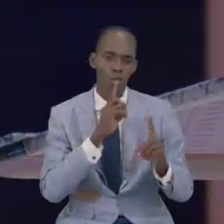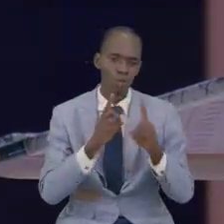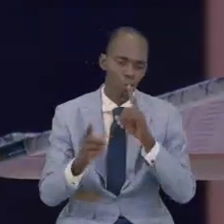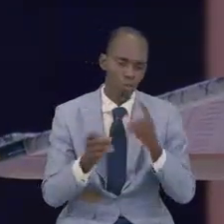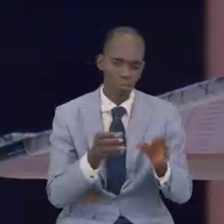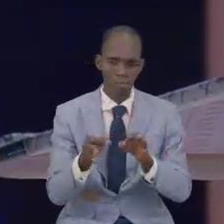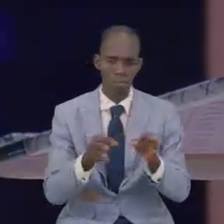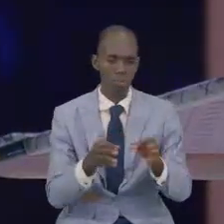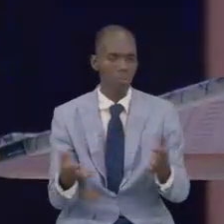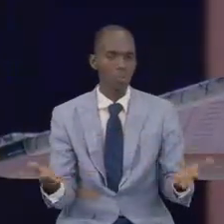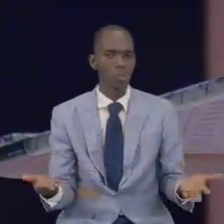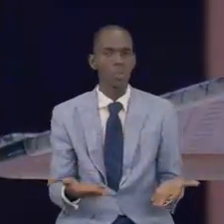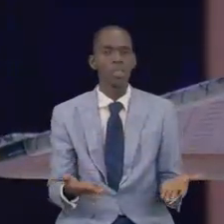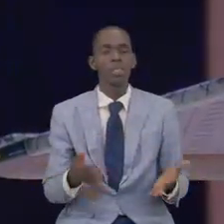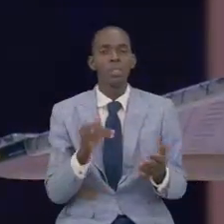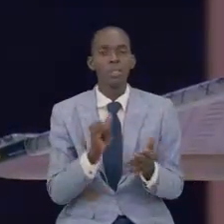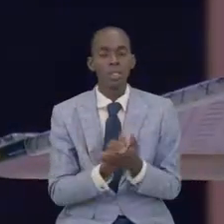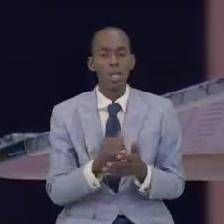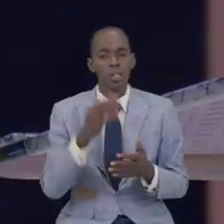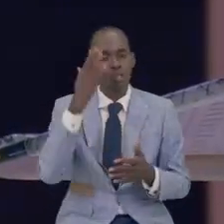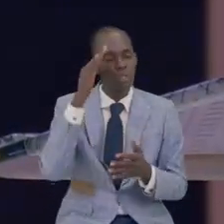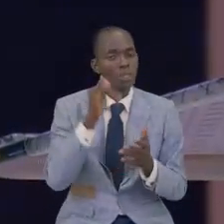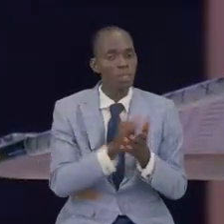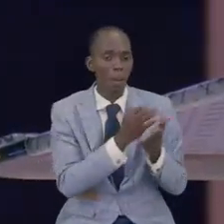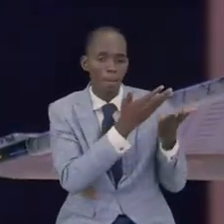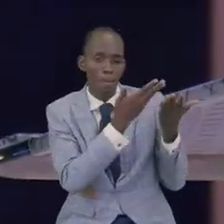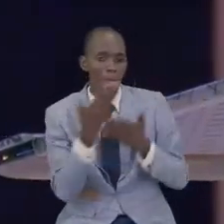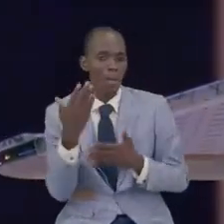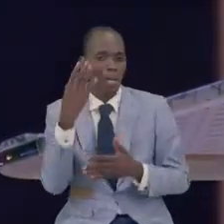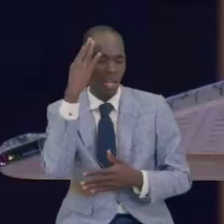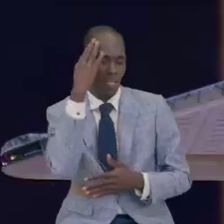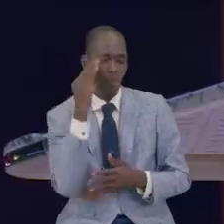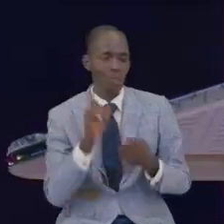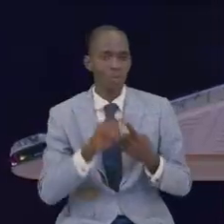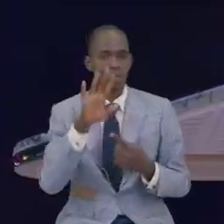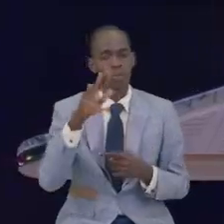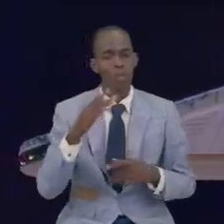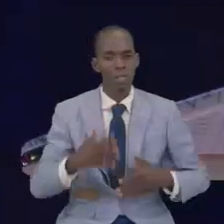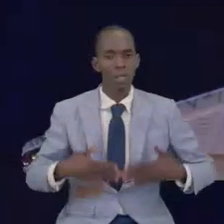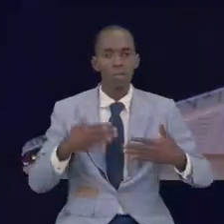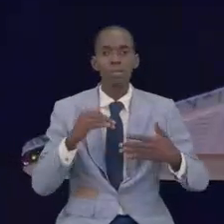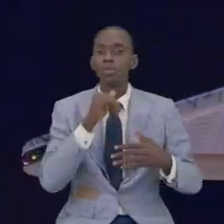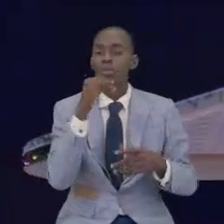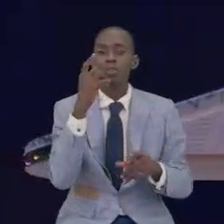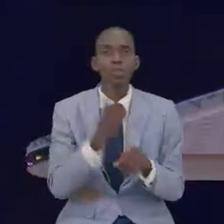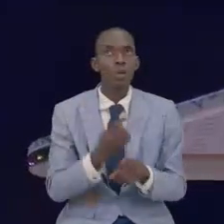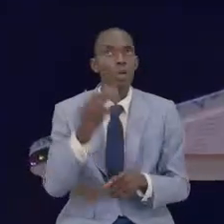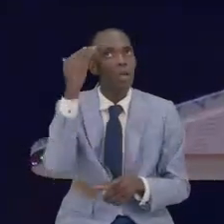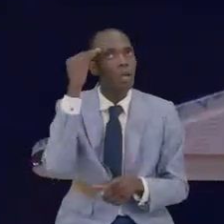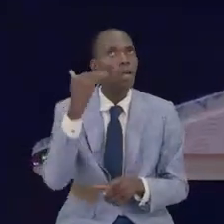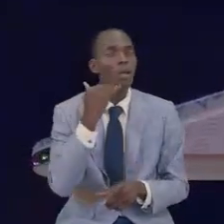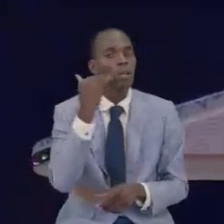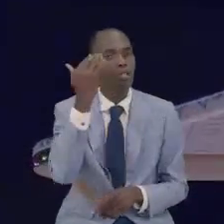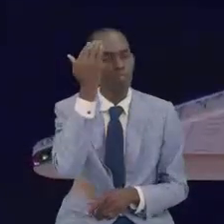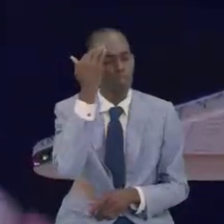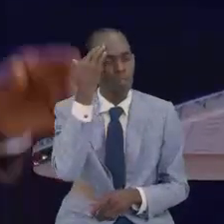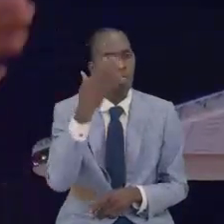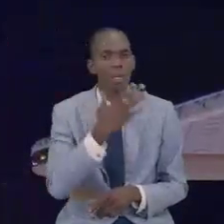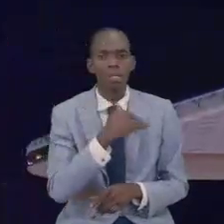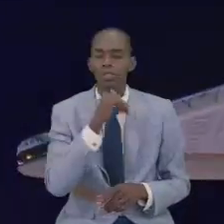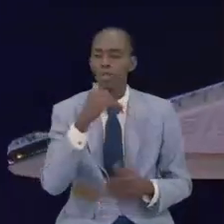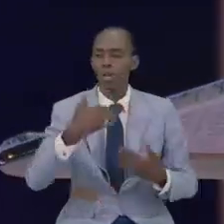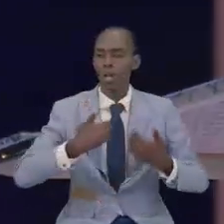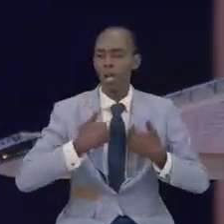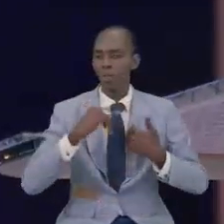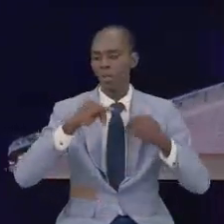to experience in our lives. Otherwise, it will be hedge knowledge, and we will not have the power that we ought to have.